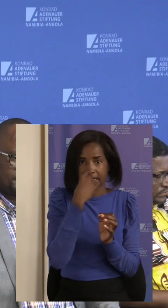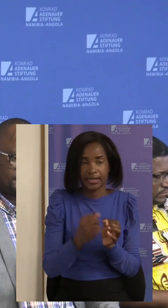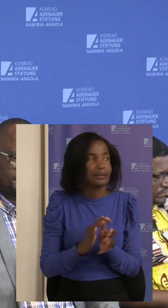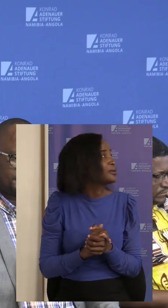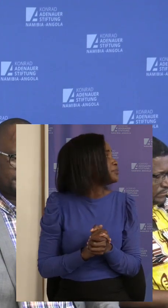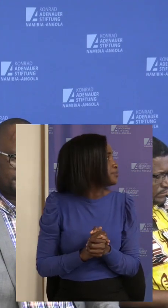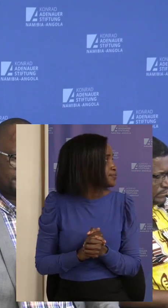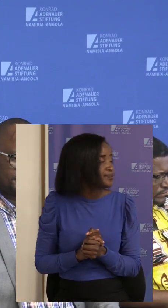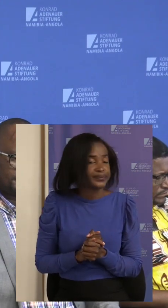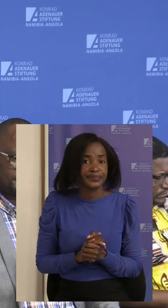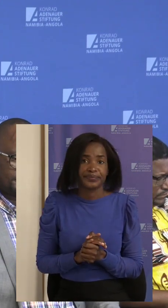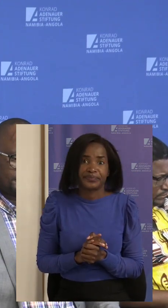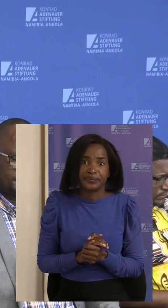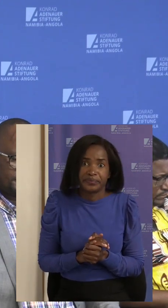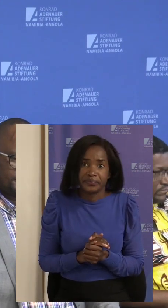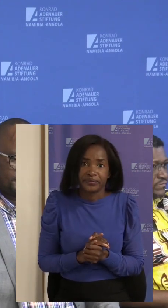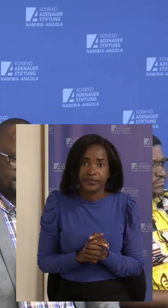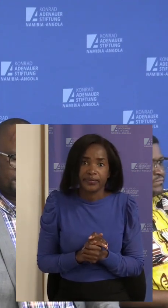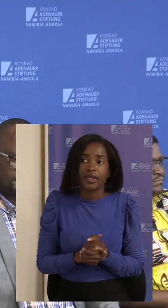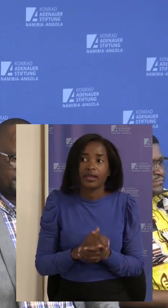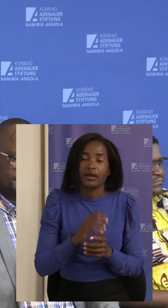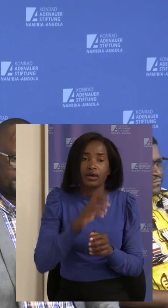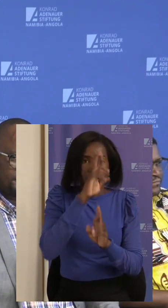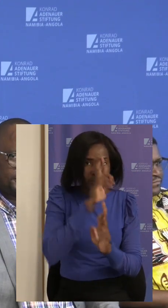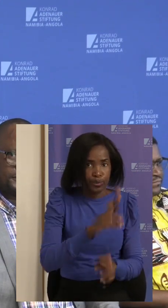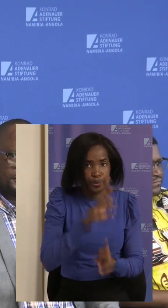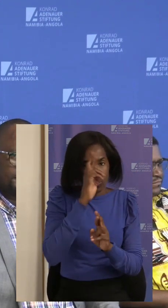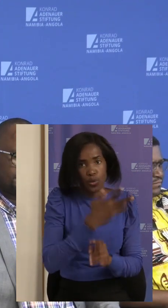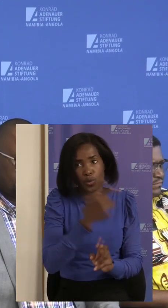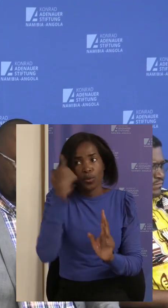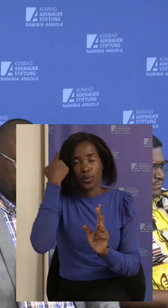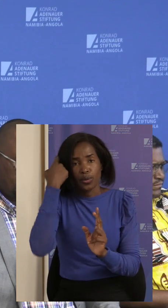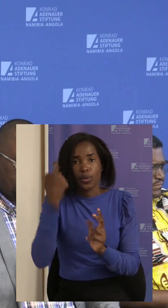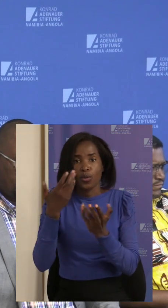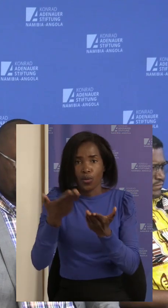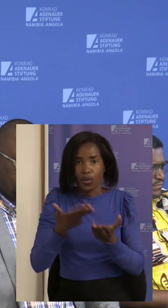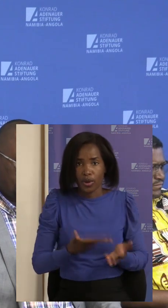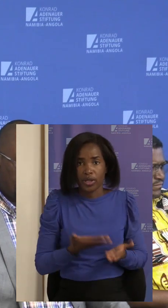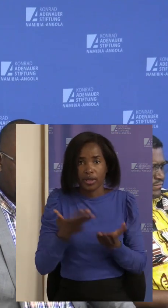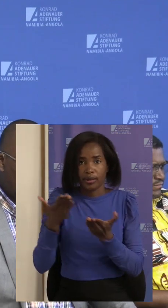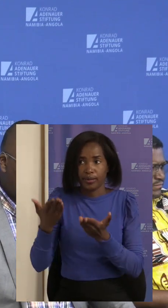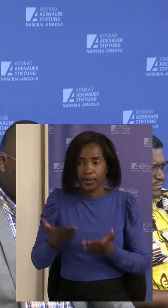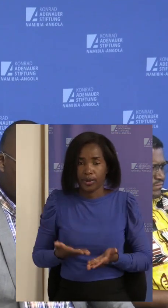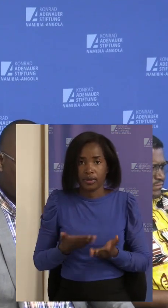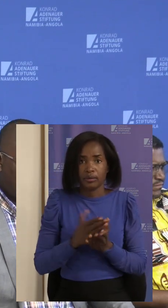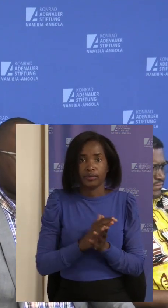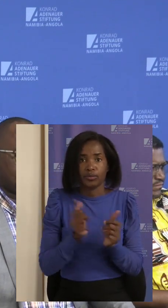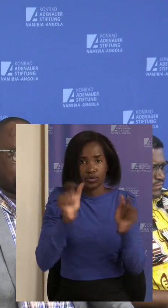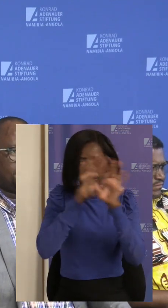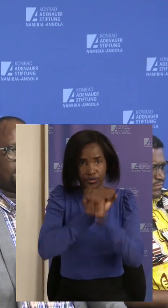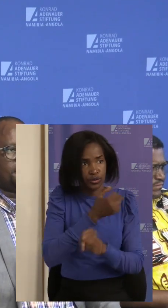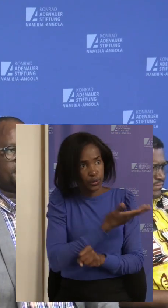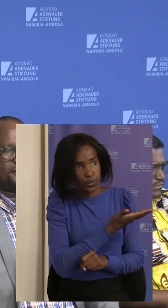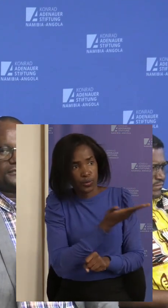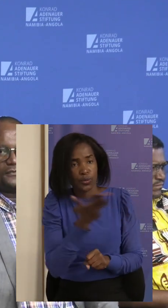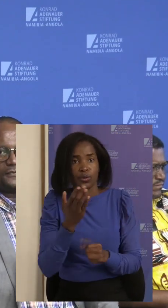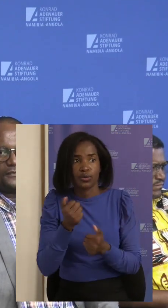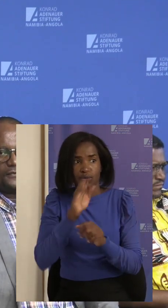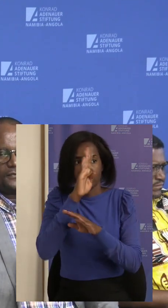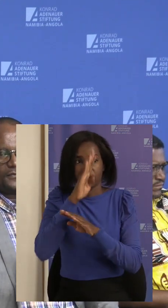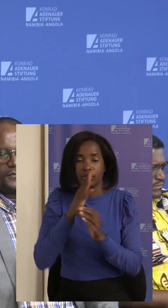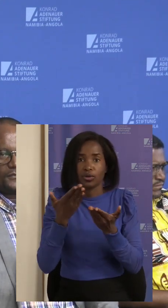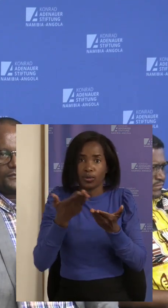Selma Moses. All protocol observed, and a very good evening or afternoon and a